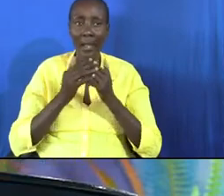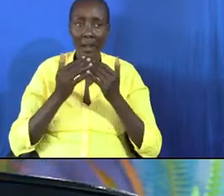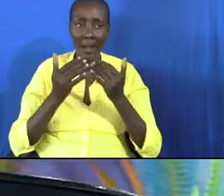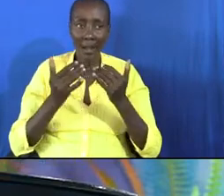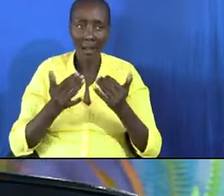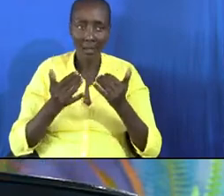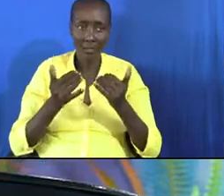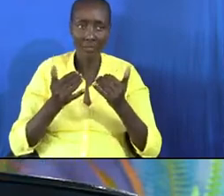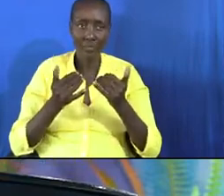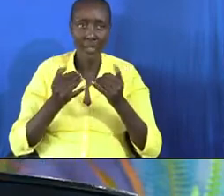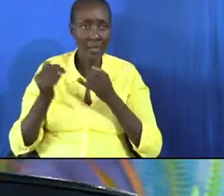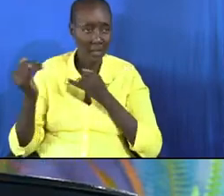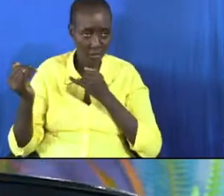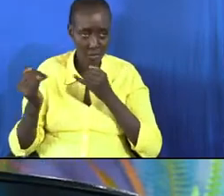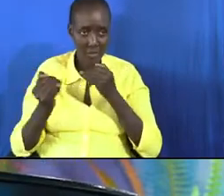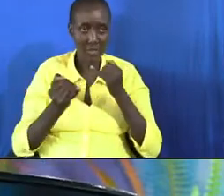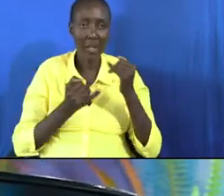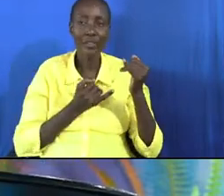this is an introduction.